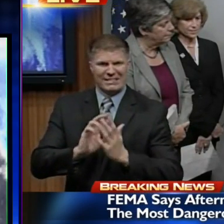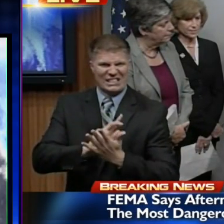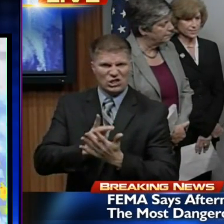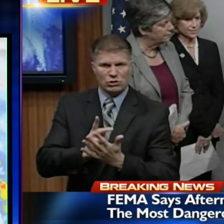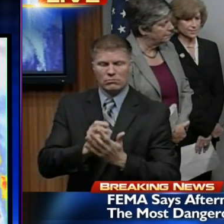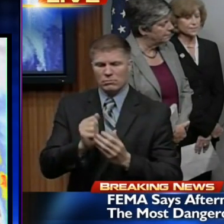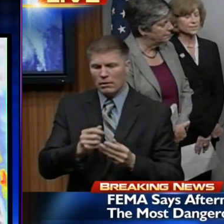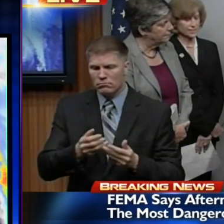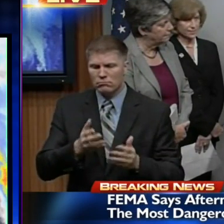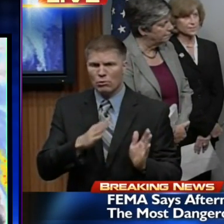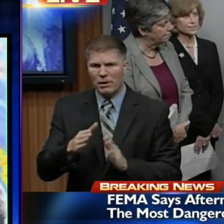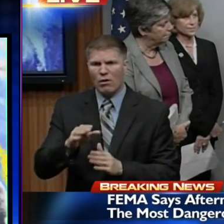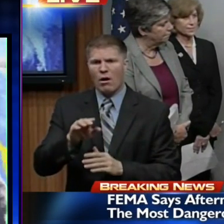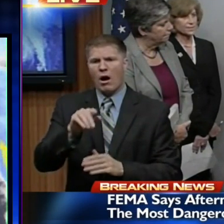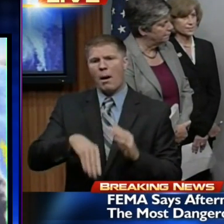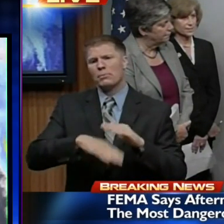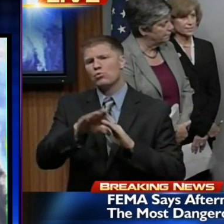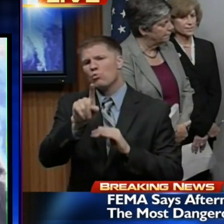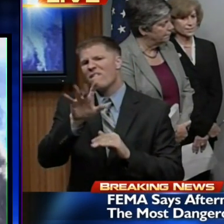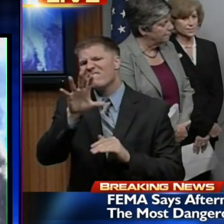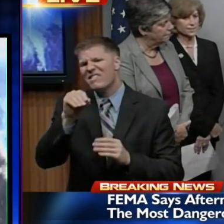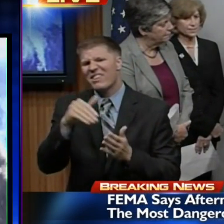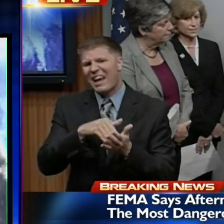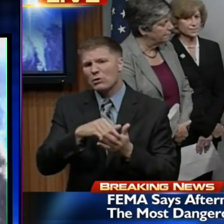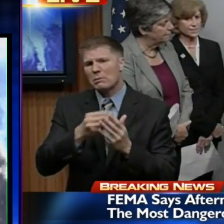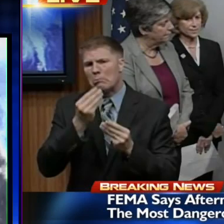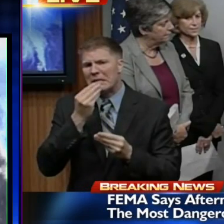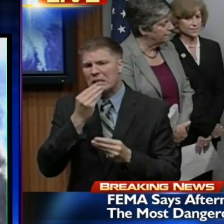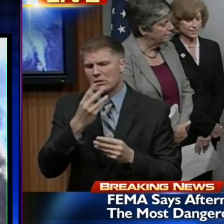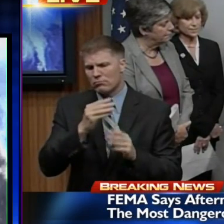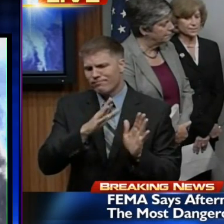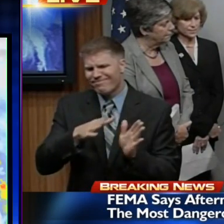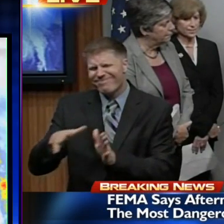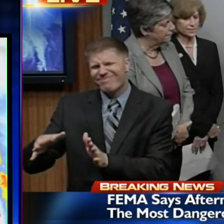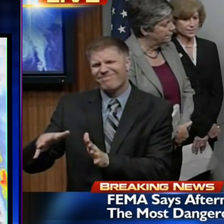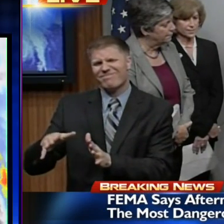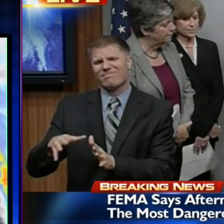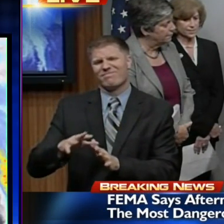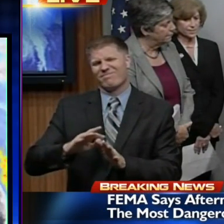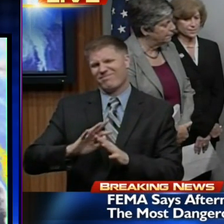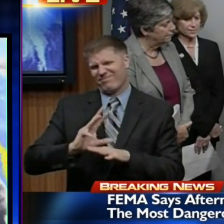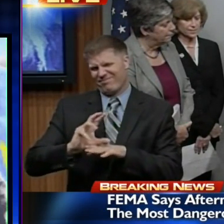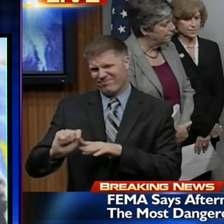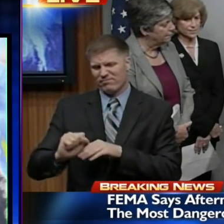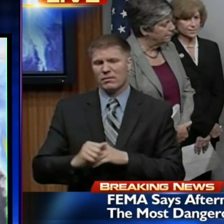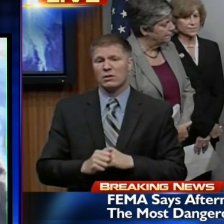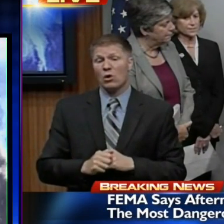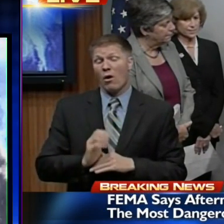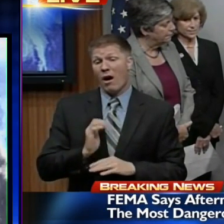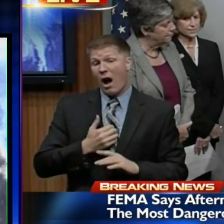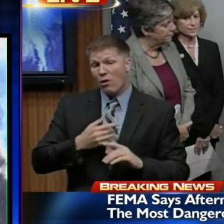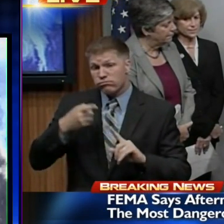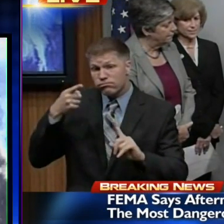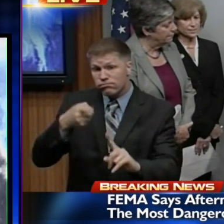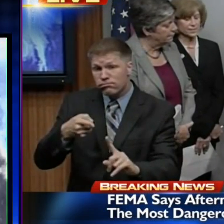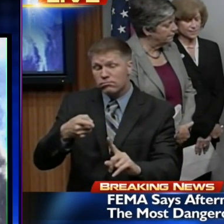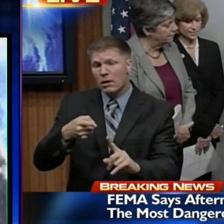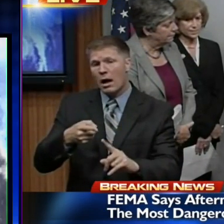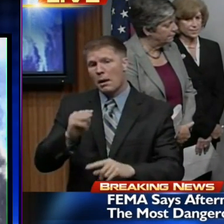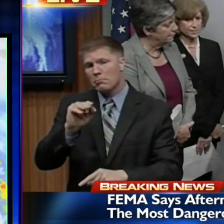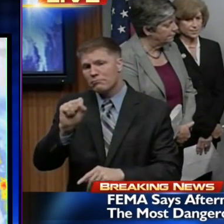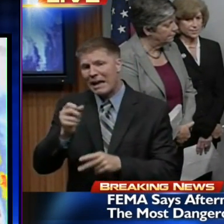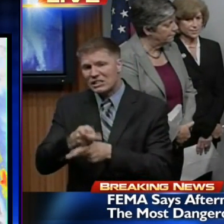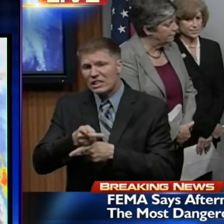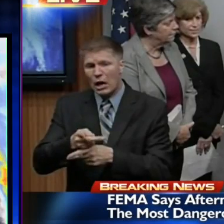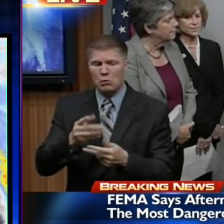up to 150,000 meals. So our specialty in these kind of situations is mass care, mostly feeding,